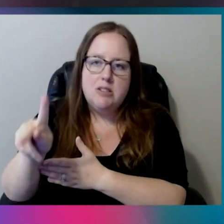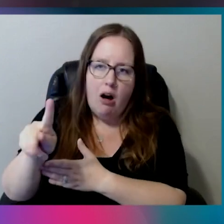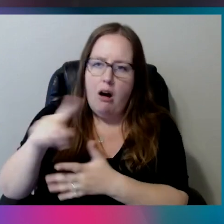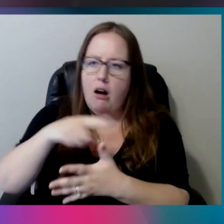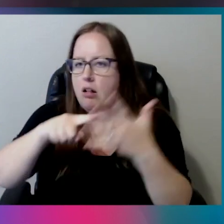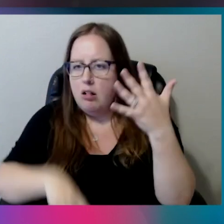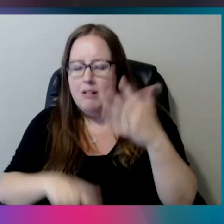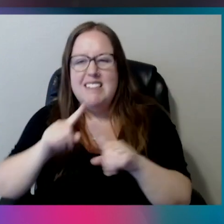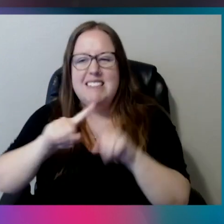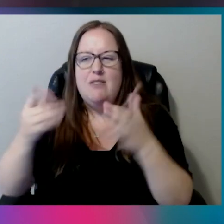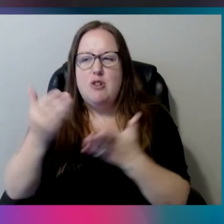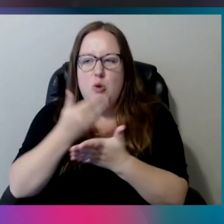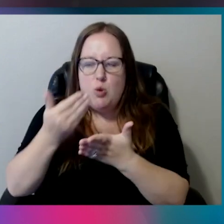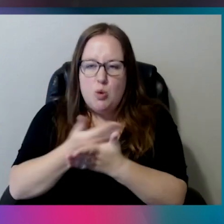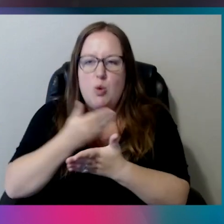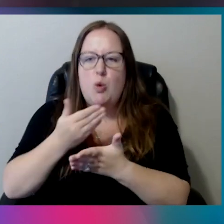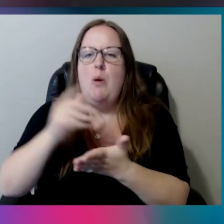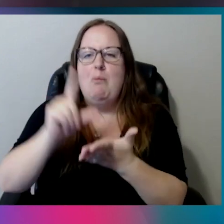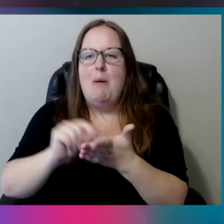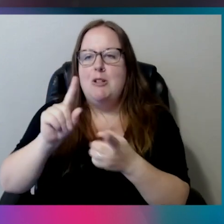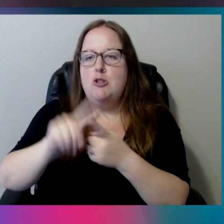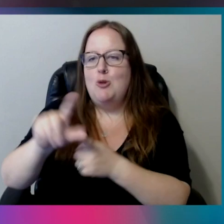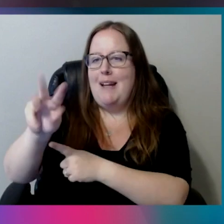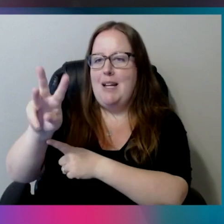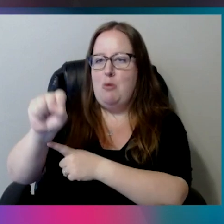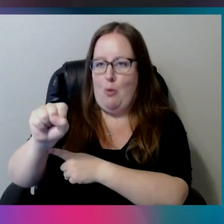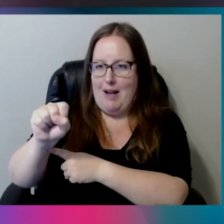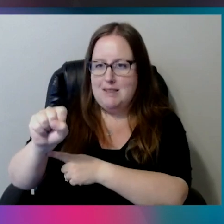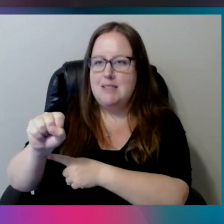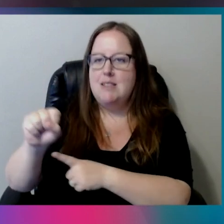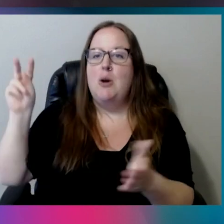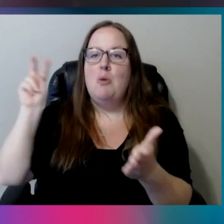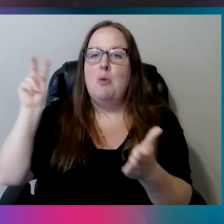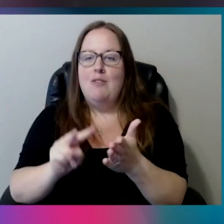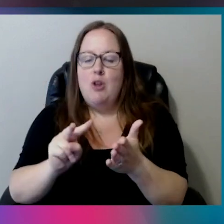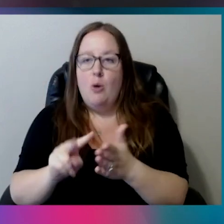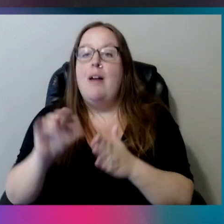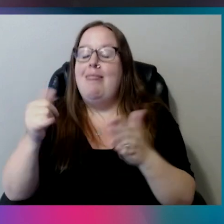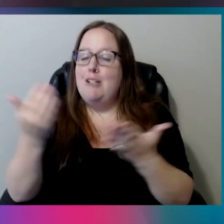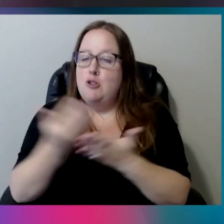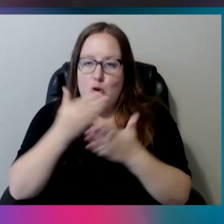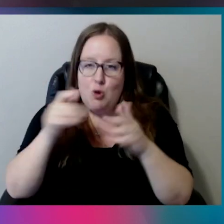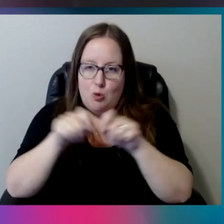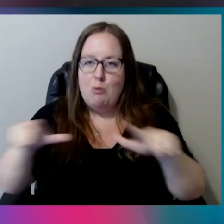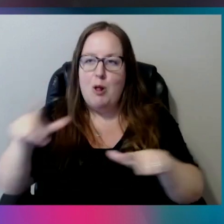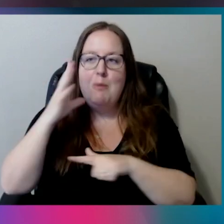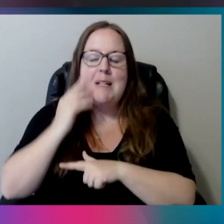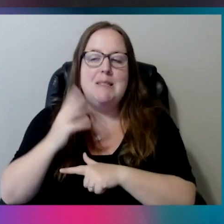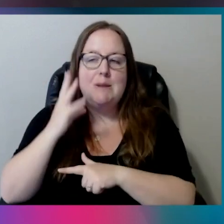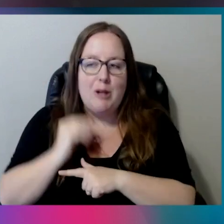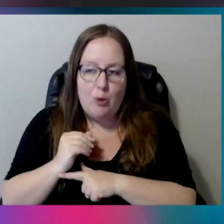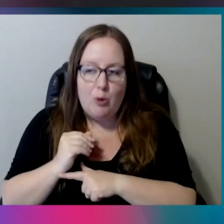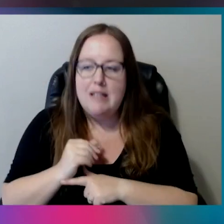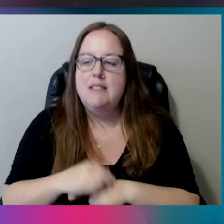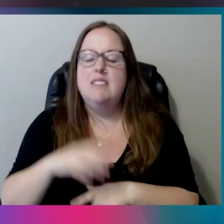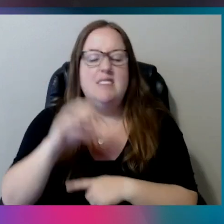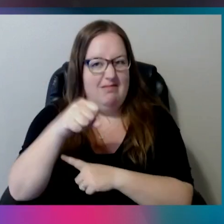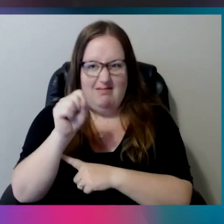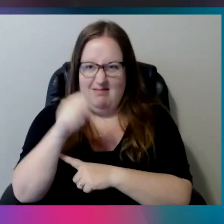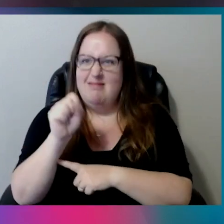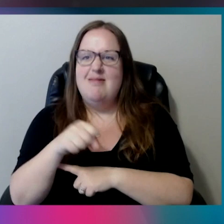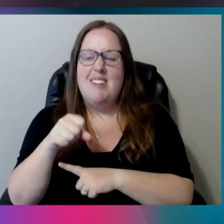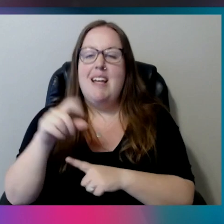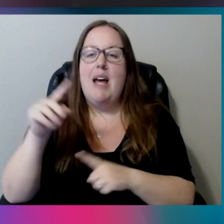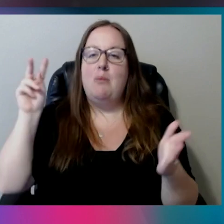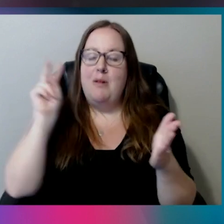brand new publish to AWS preview feature. This is a whole new deployment experience. Oh, really? It's coming. It's out now in preview. I see